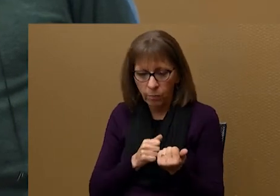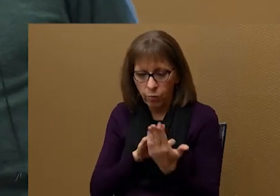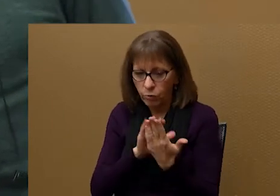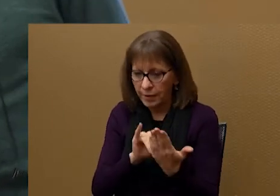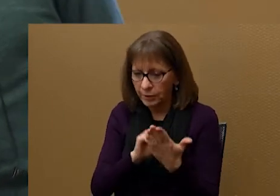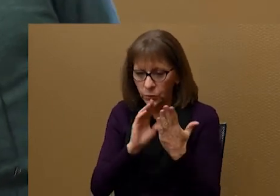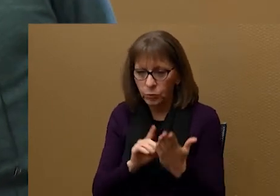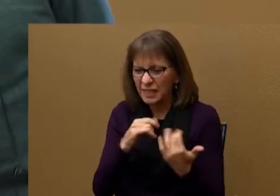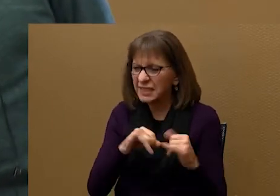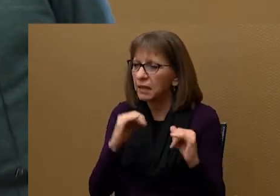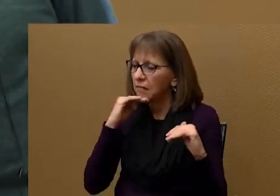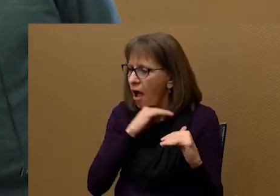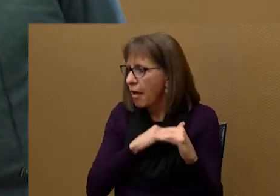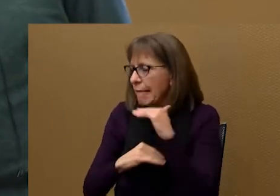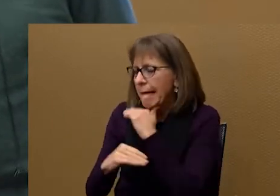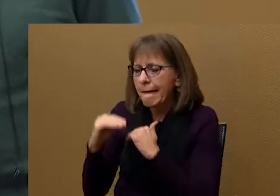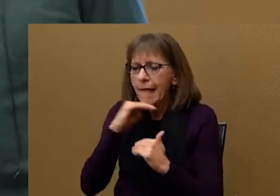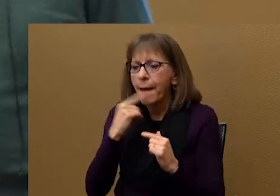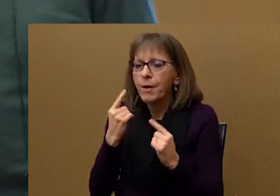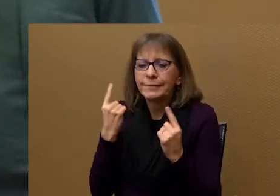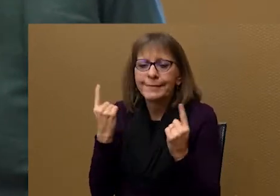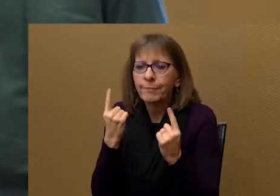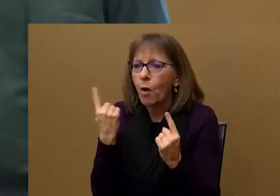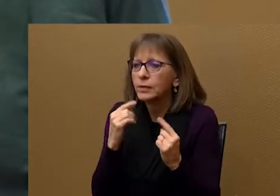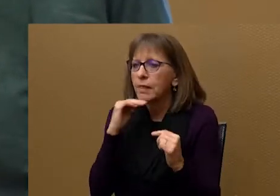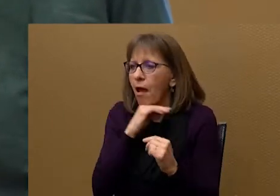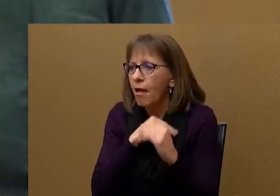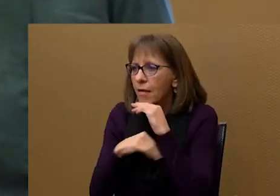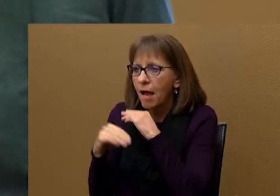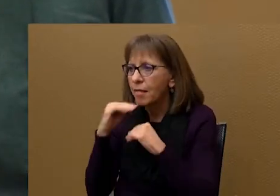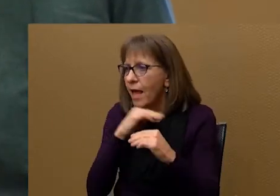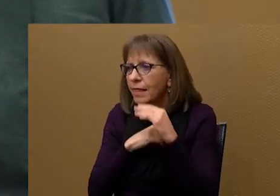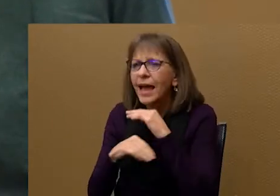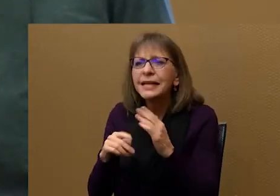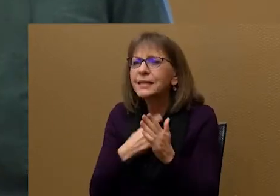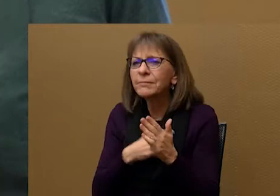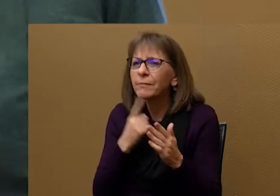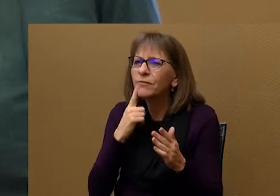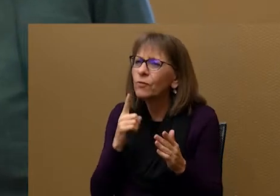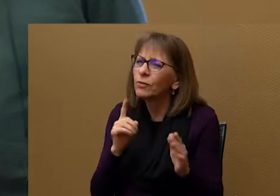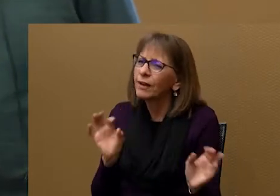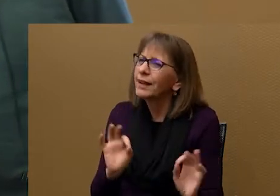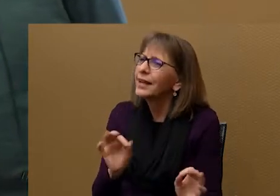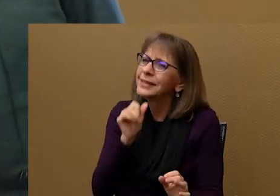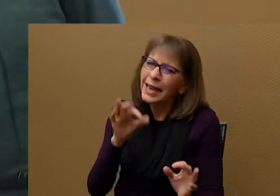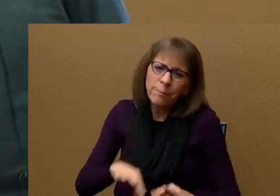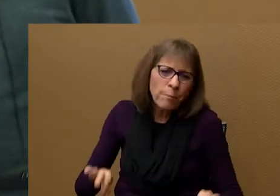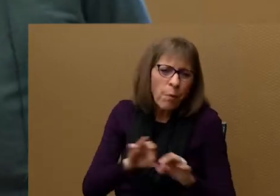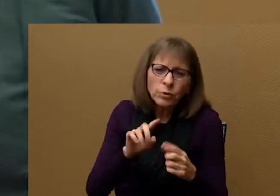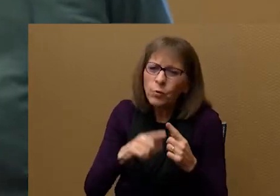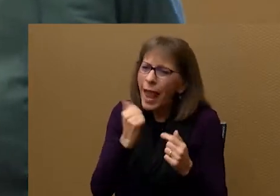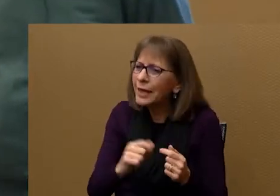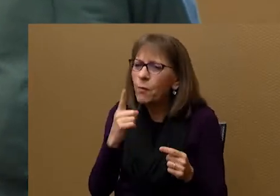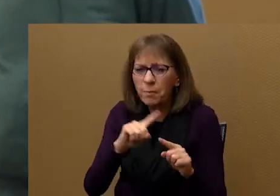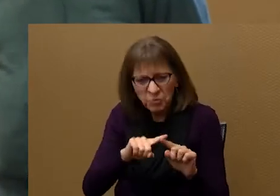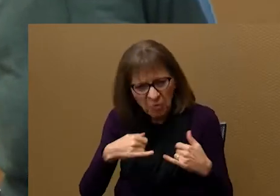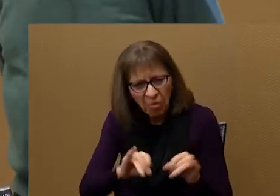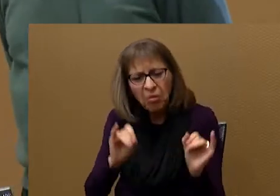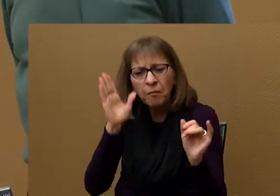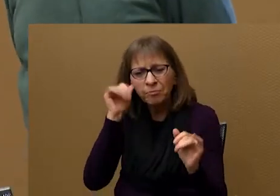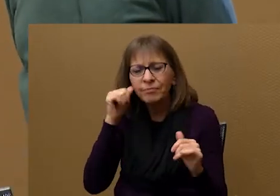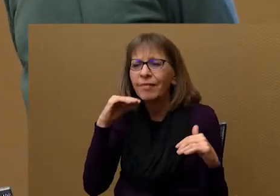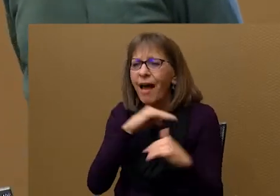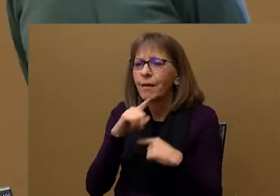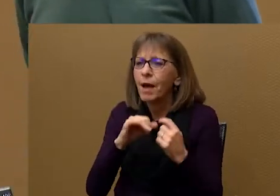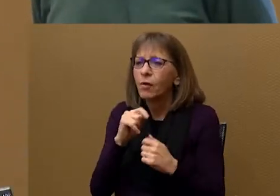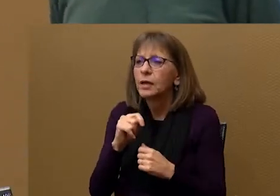doesn't seem to matter how I approach him, he's still lying about something. And some of it's like inconsequential. It's